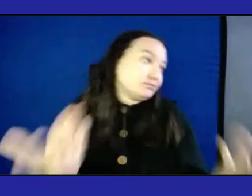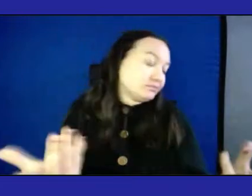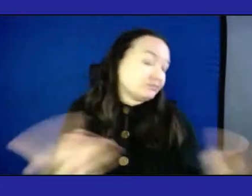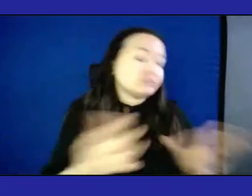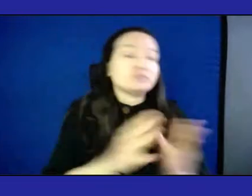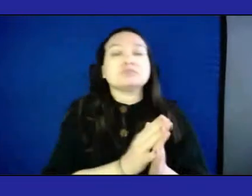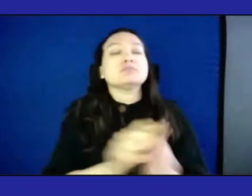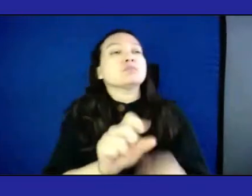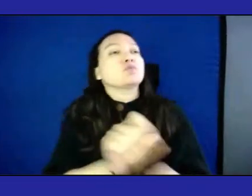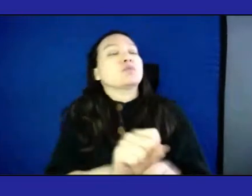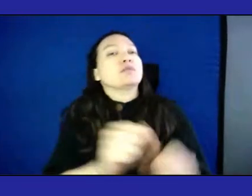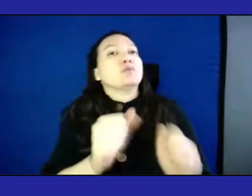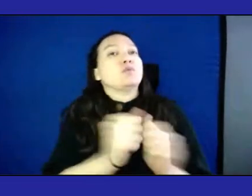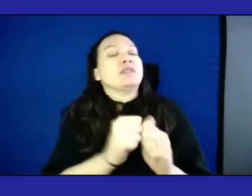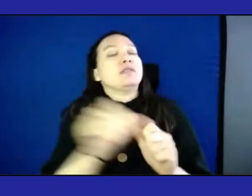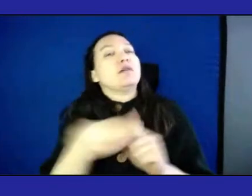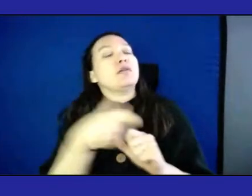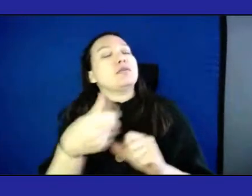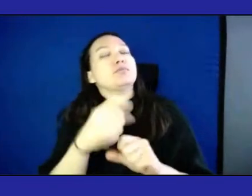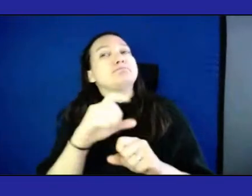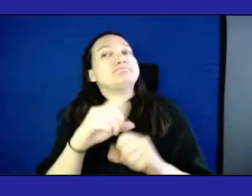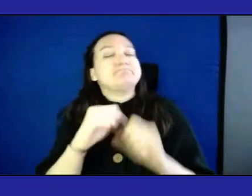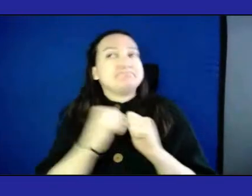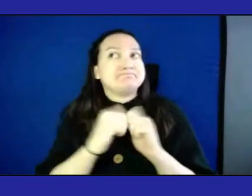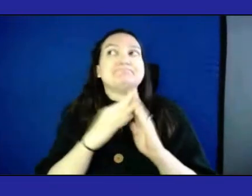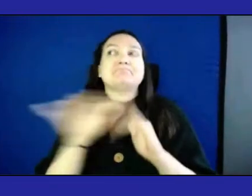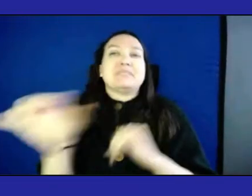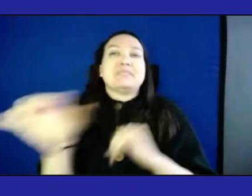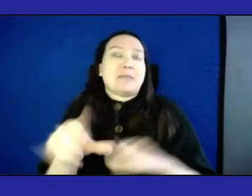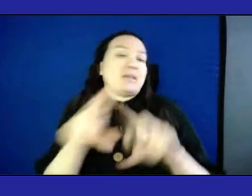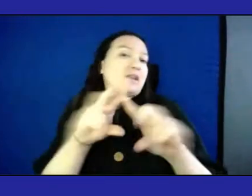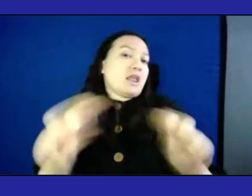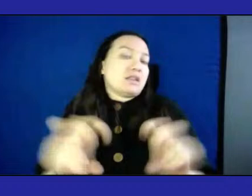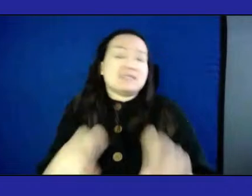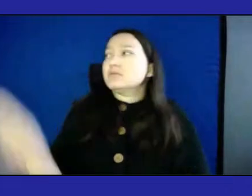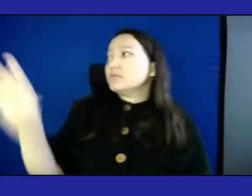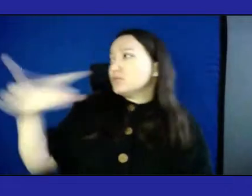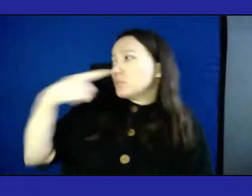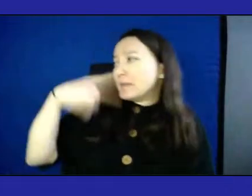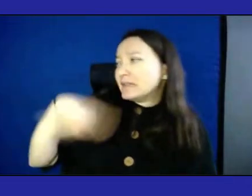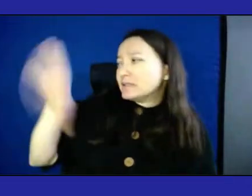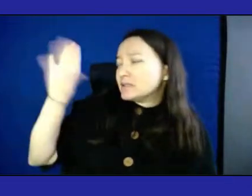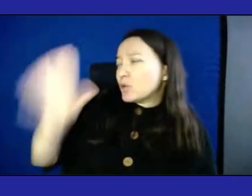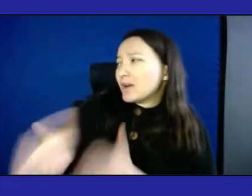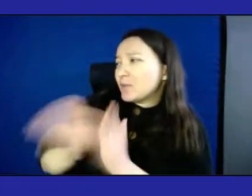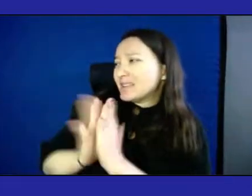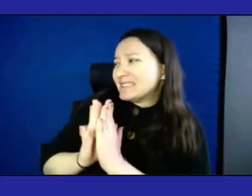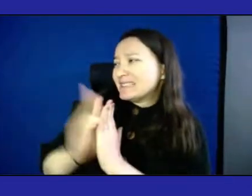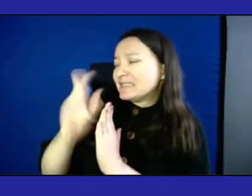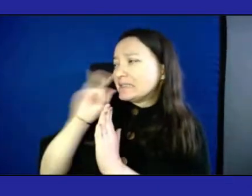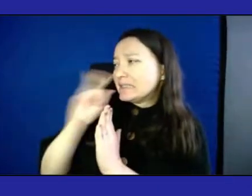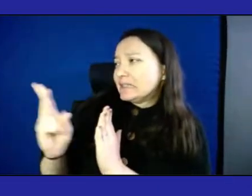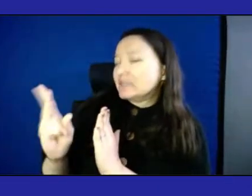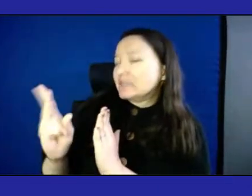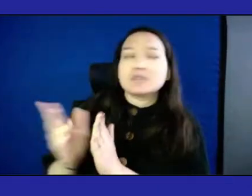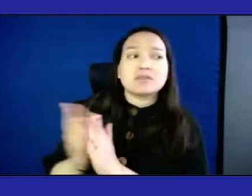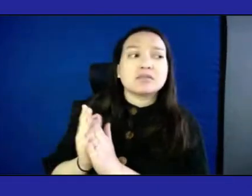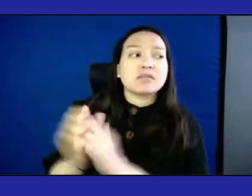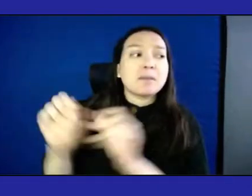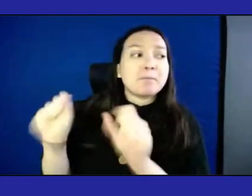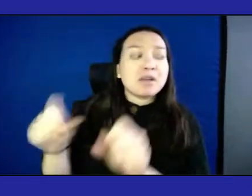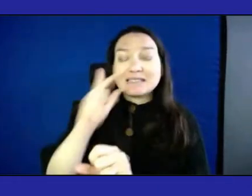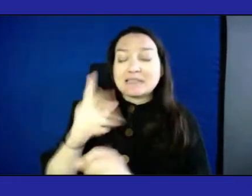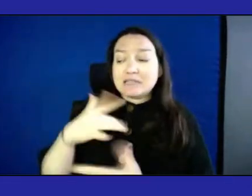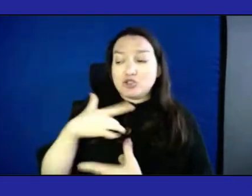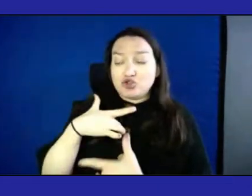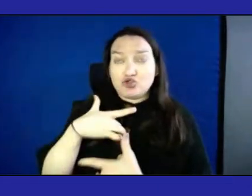with our affiliates and see if we can recreate that same analysis. And could I just make a request to see, is it possible to see a little